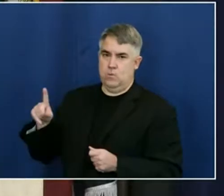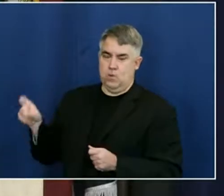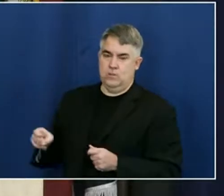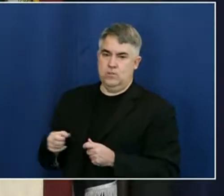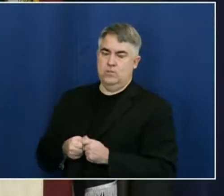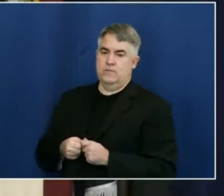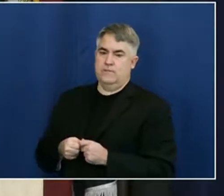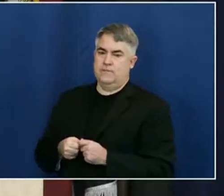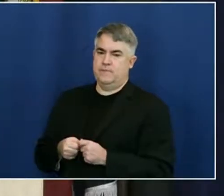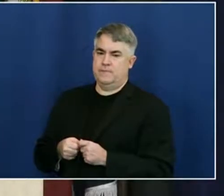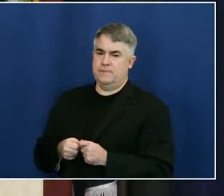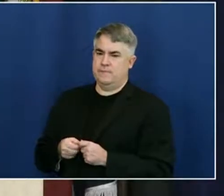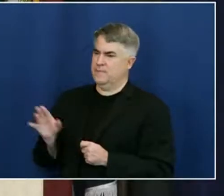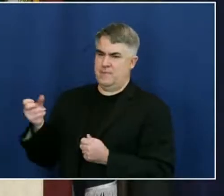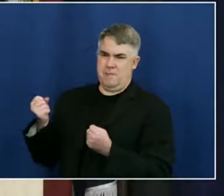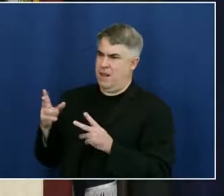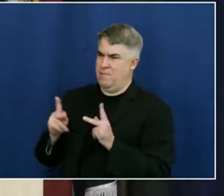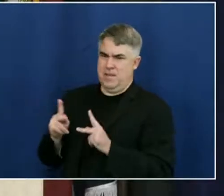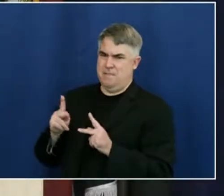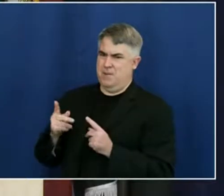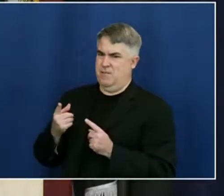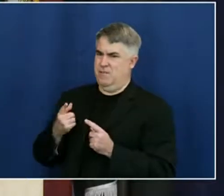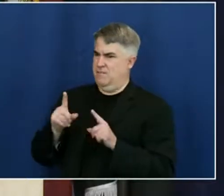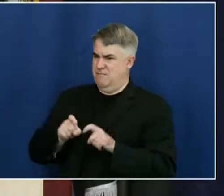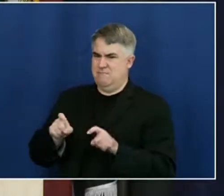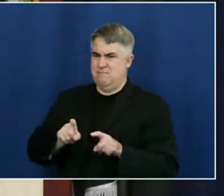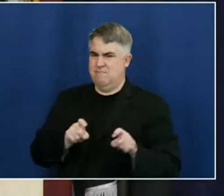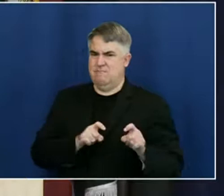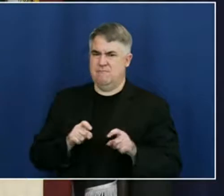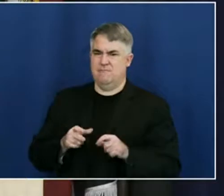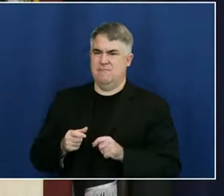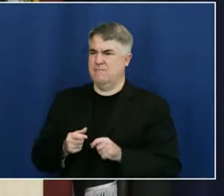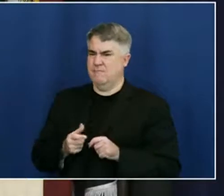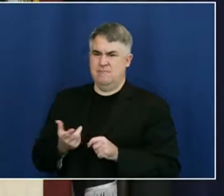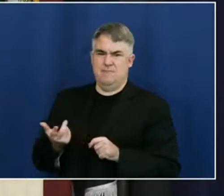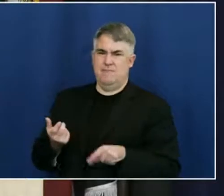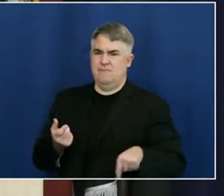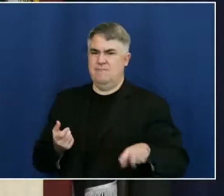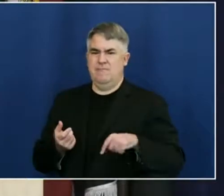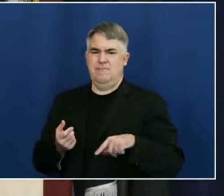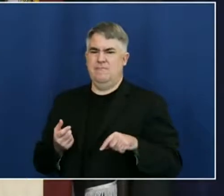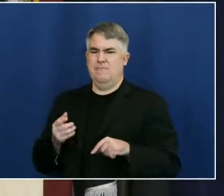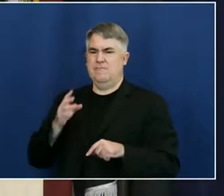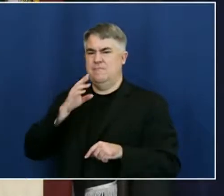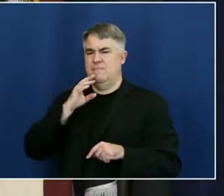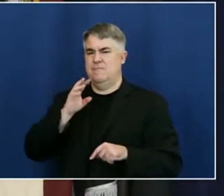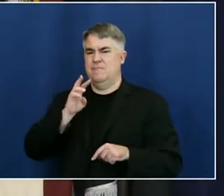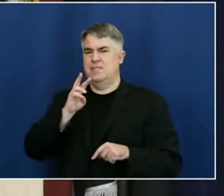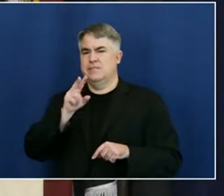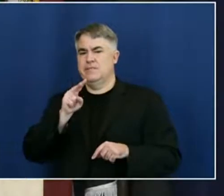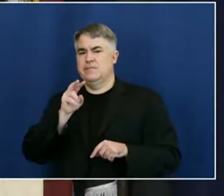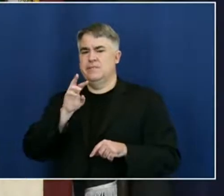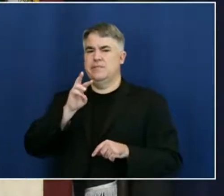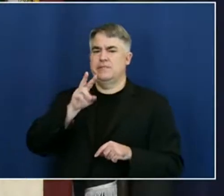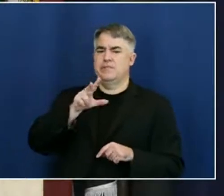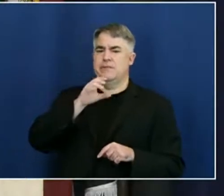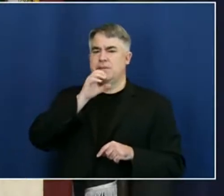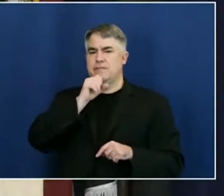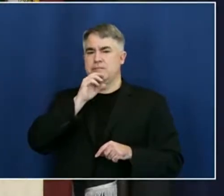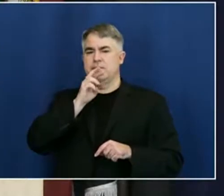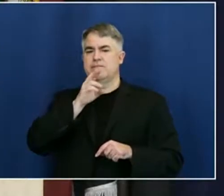asking, we're getting many questions from San Diegans just slightly younger than 65. Do you have an estimate of when phase 1C vaccinations will